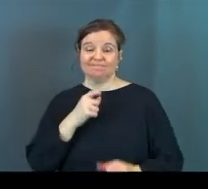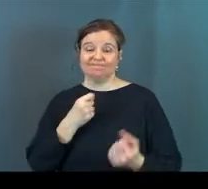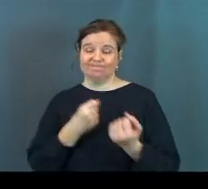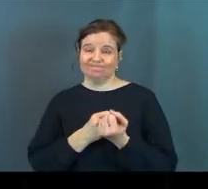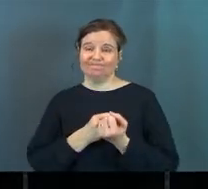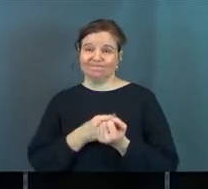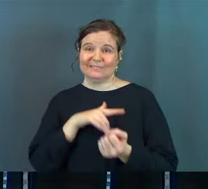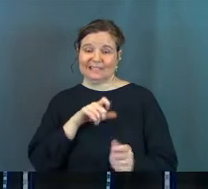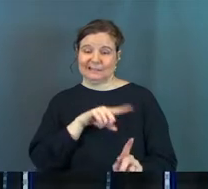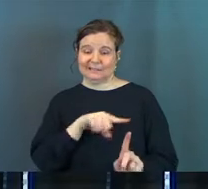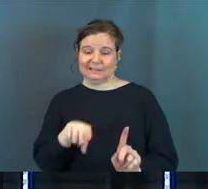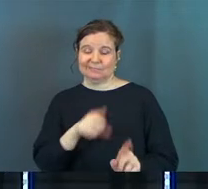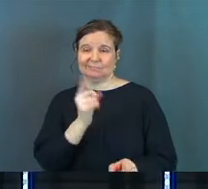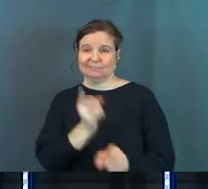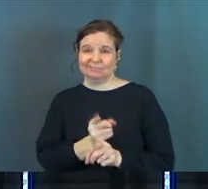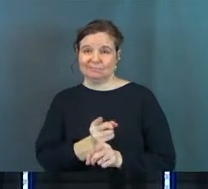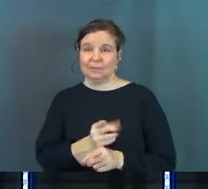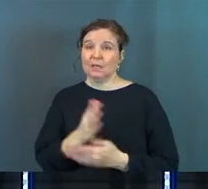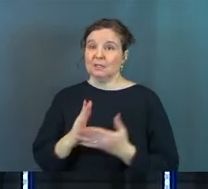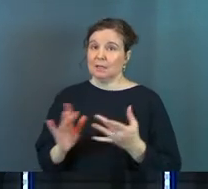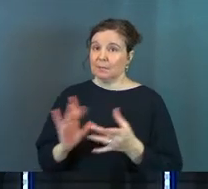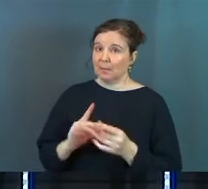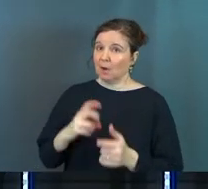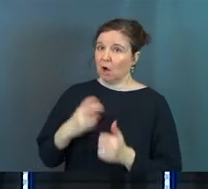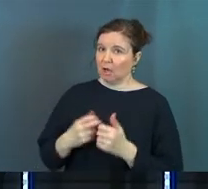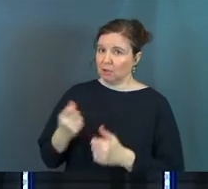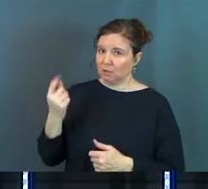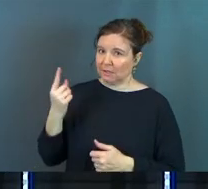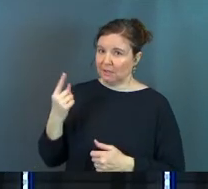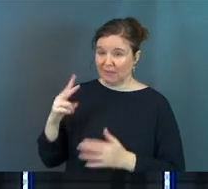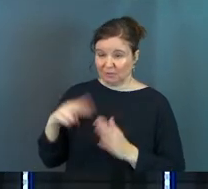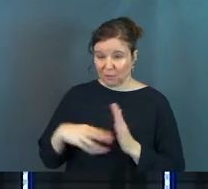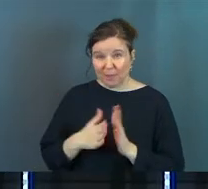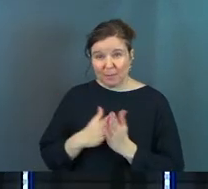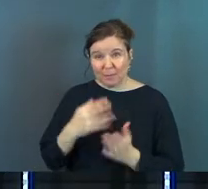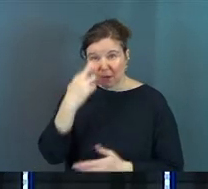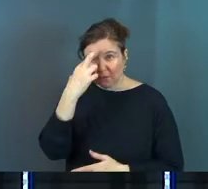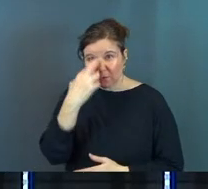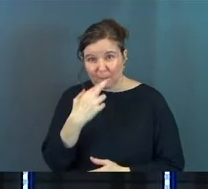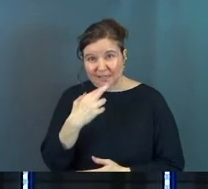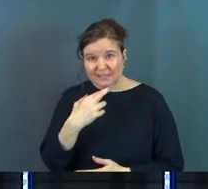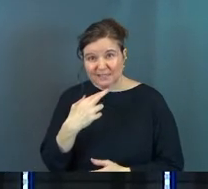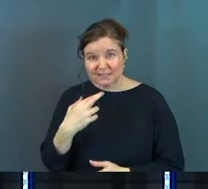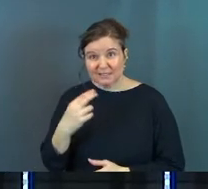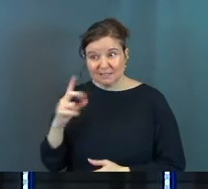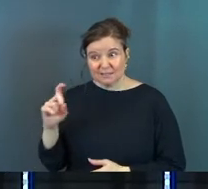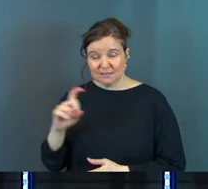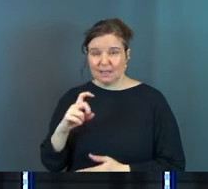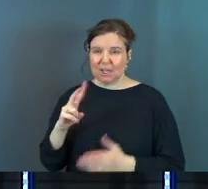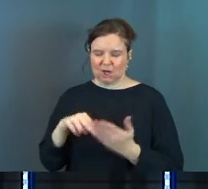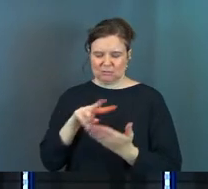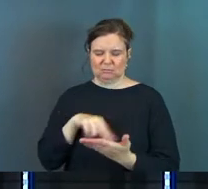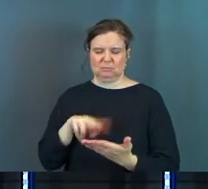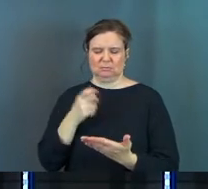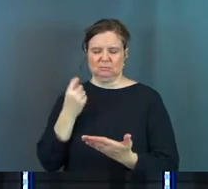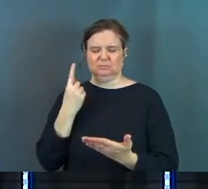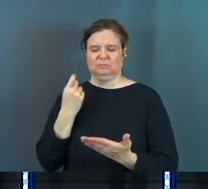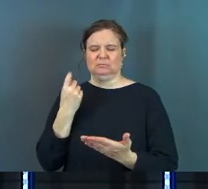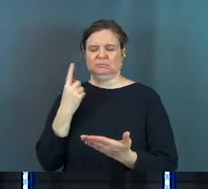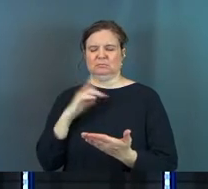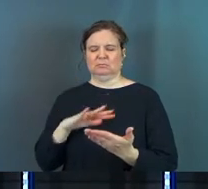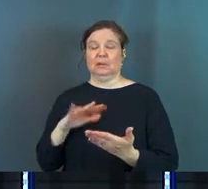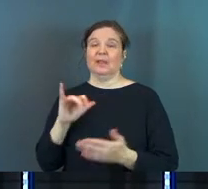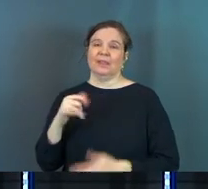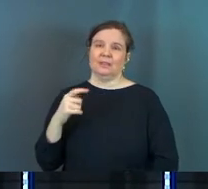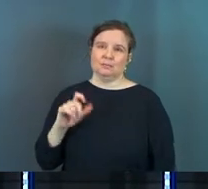them. Some of his comments are hard to understand. Ever read the book of Romans? It can be hard to understand.